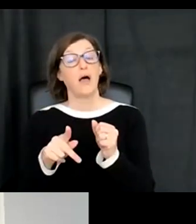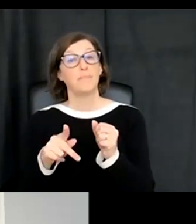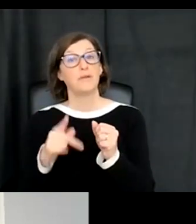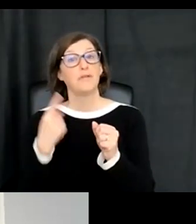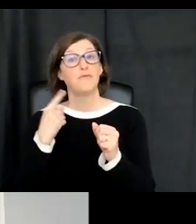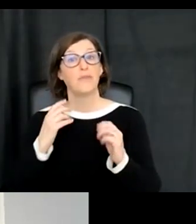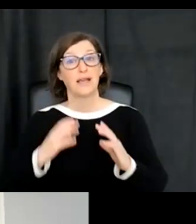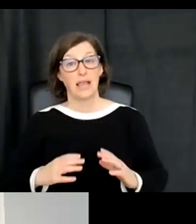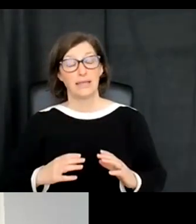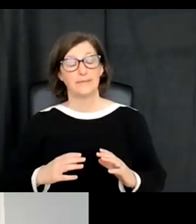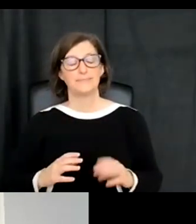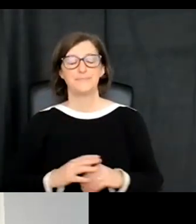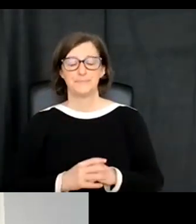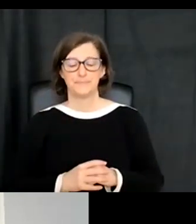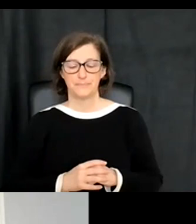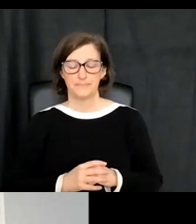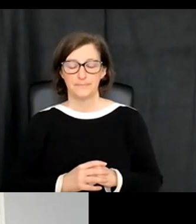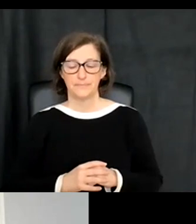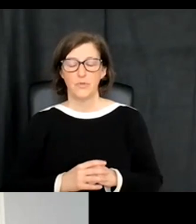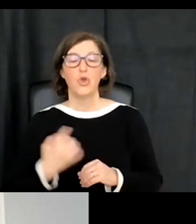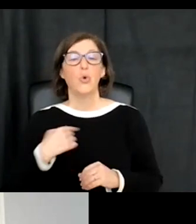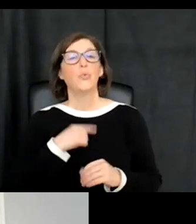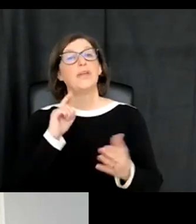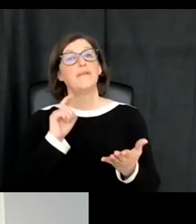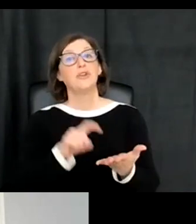clients, we noticed that